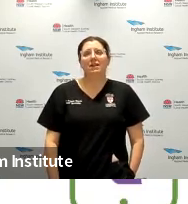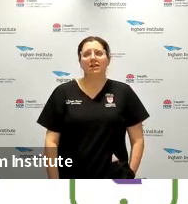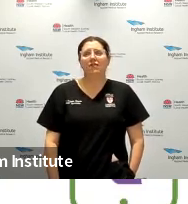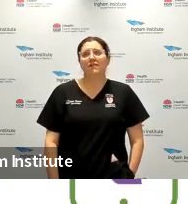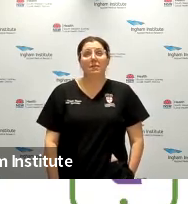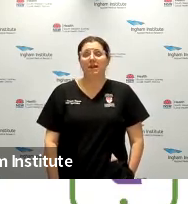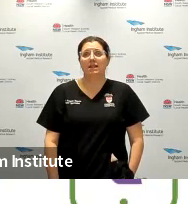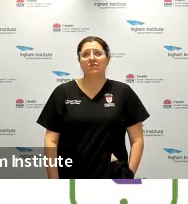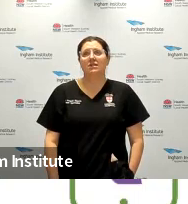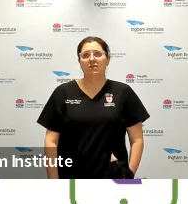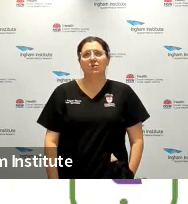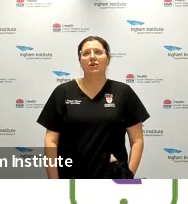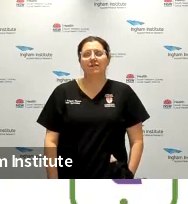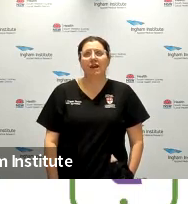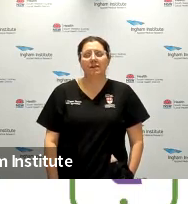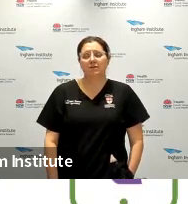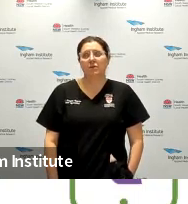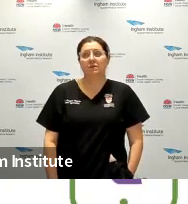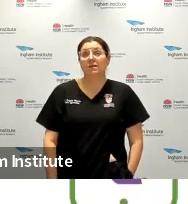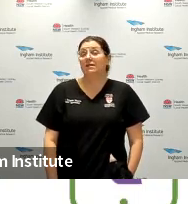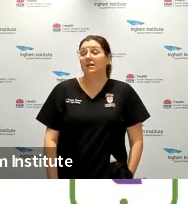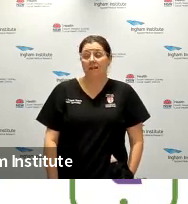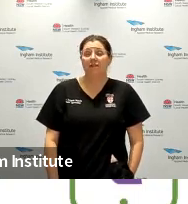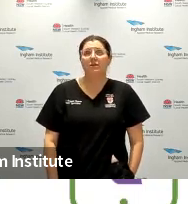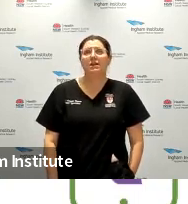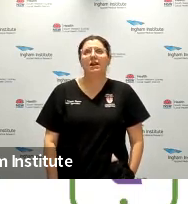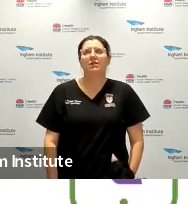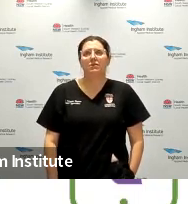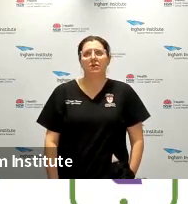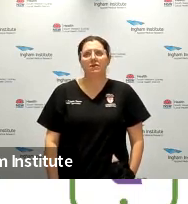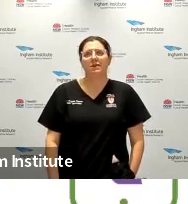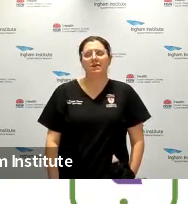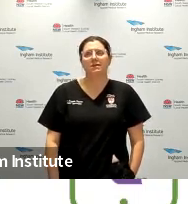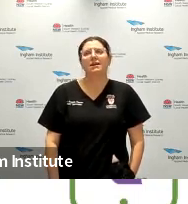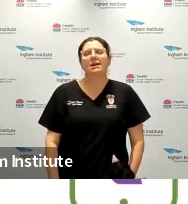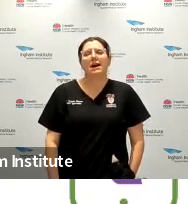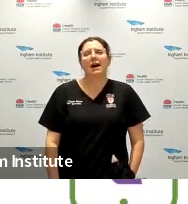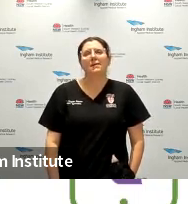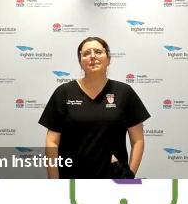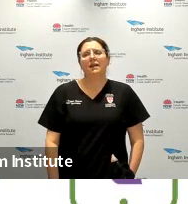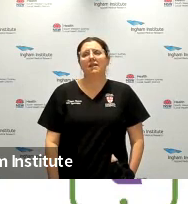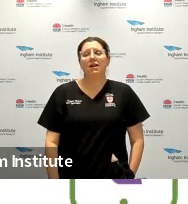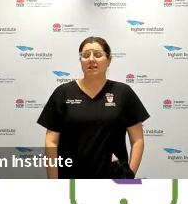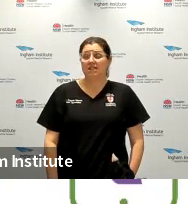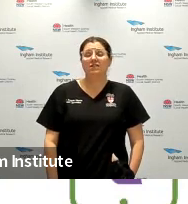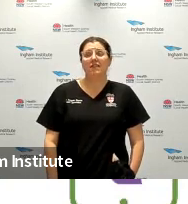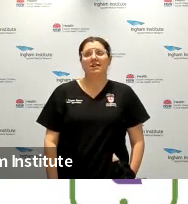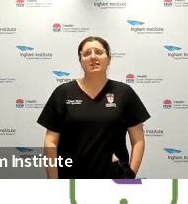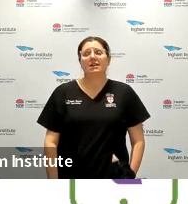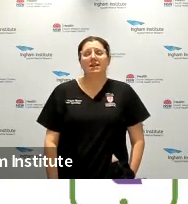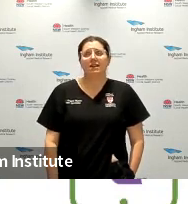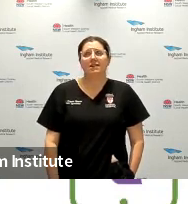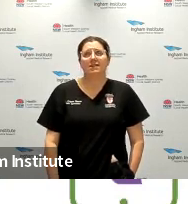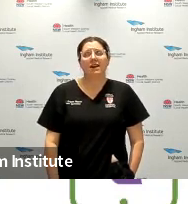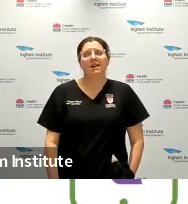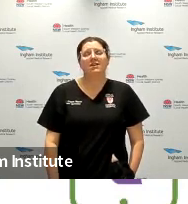of the family and therefore have competing interests such as work and family responsibilities and frequently caring responsibilities. There are clinician